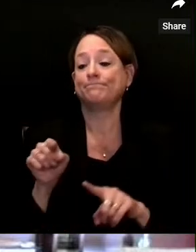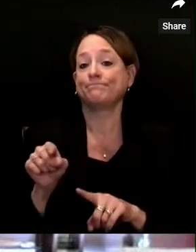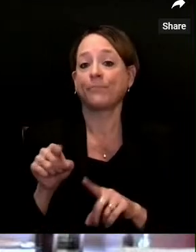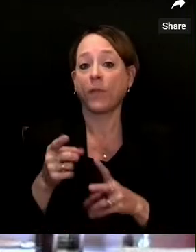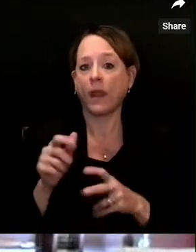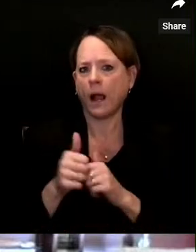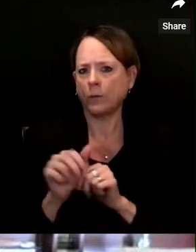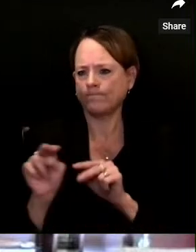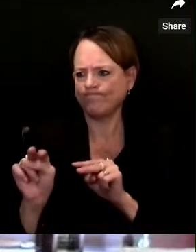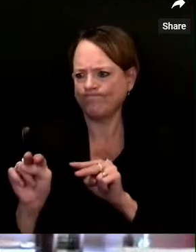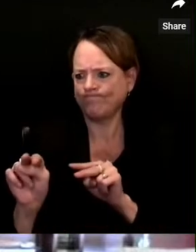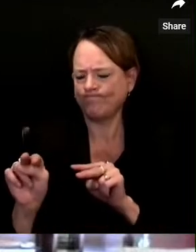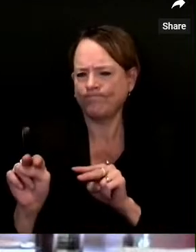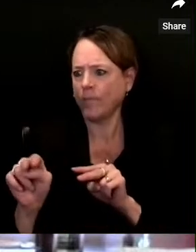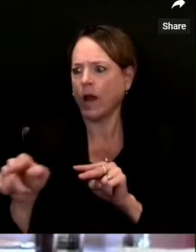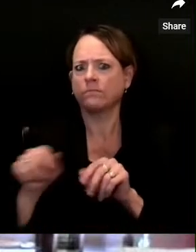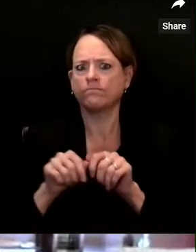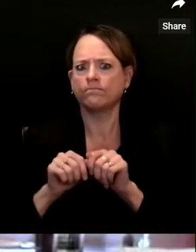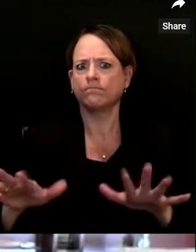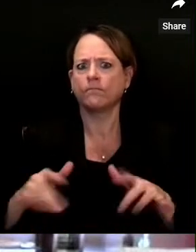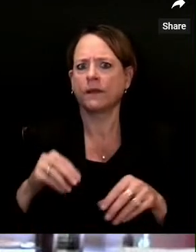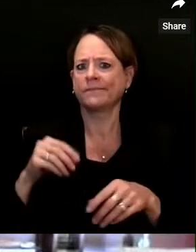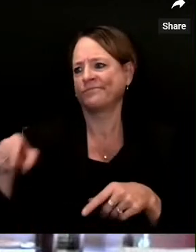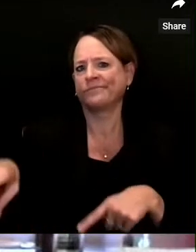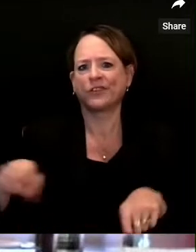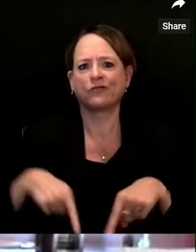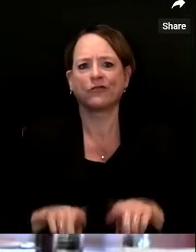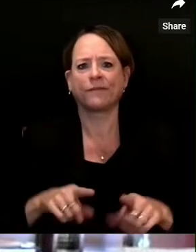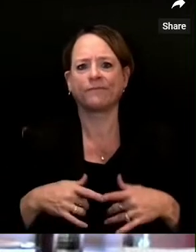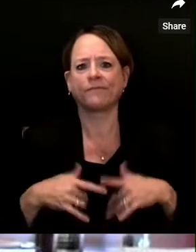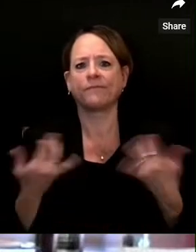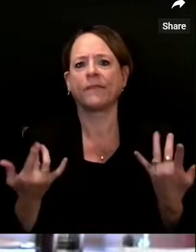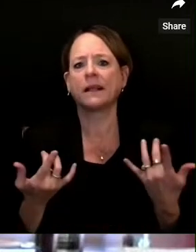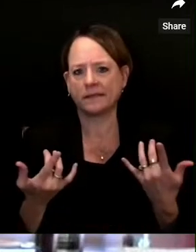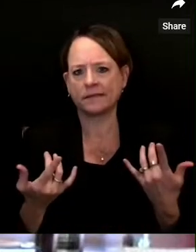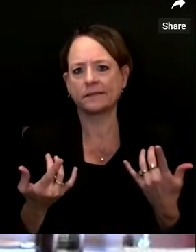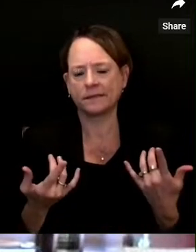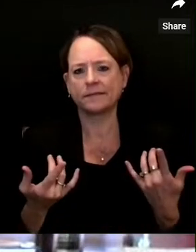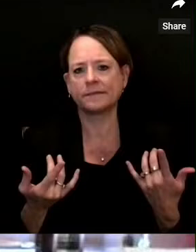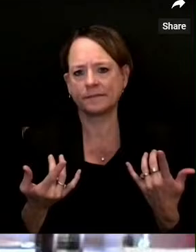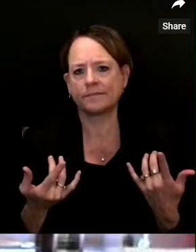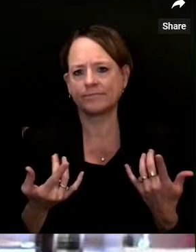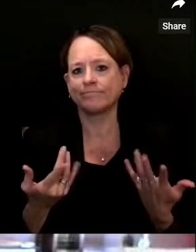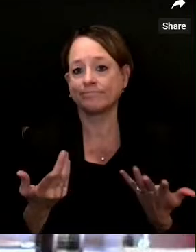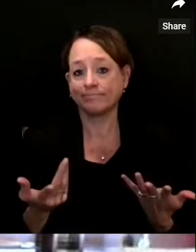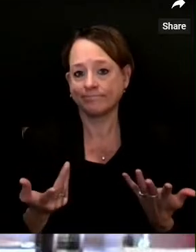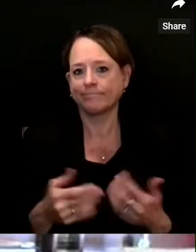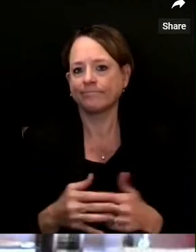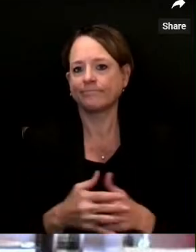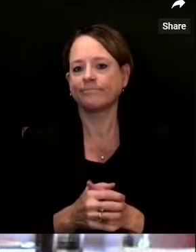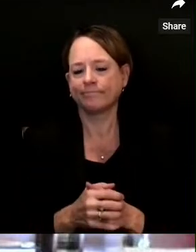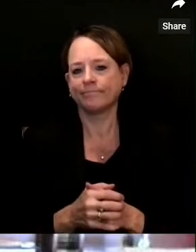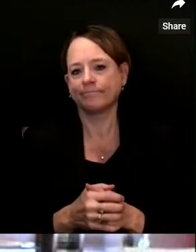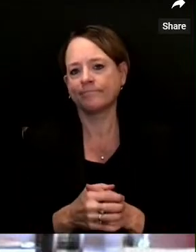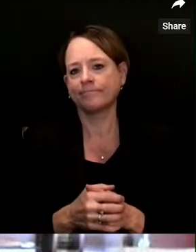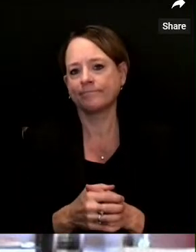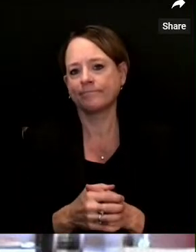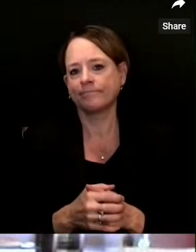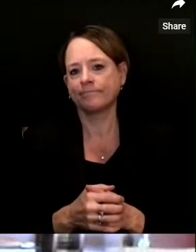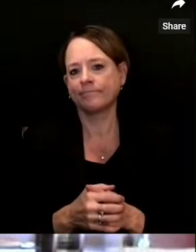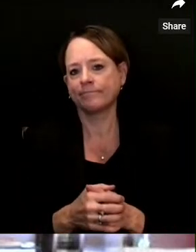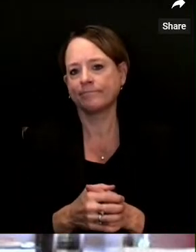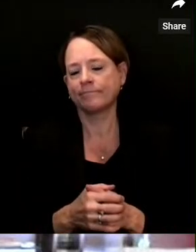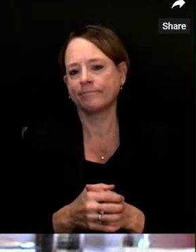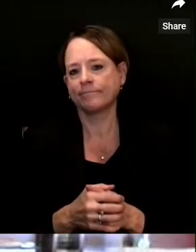is, that is important to do to understand how the disease continues to spread. But at the end of the day, that's looking in the rearview